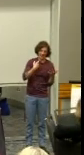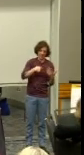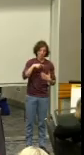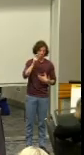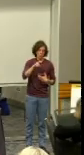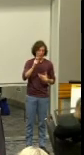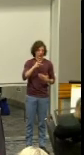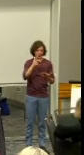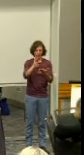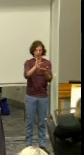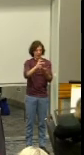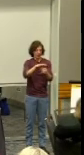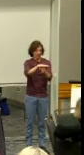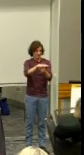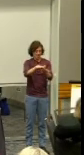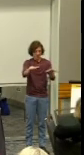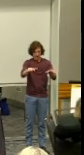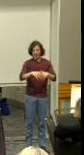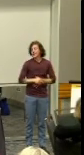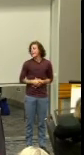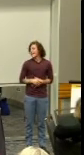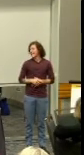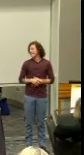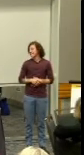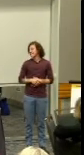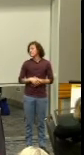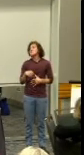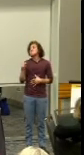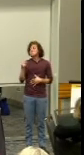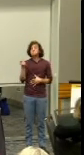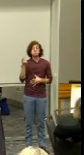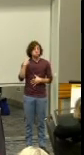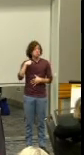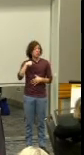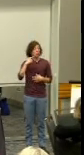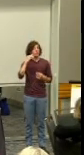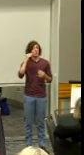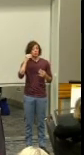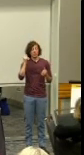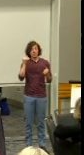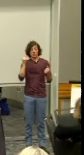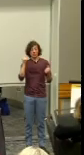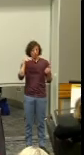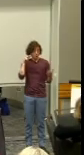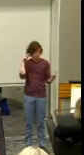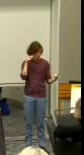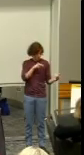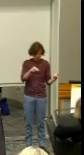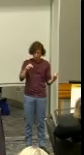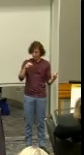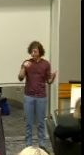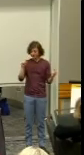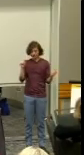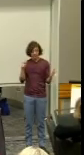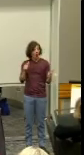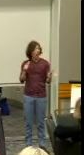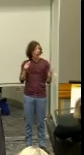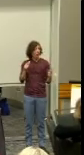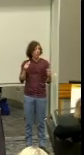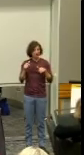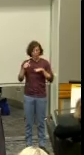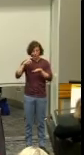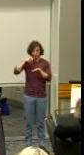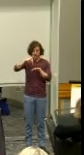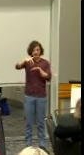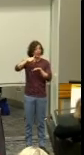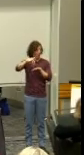parking. And then we did look at all of the sidewalk that had to be looked at based off of our pre-app. We did